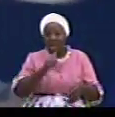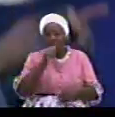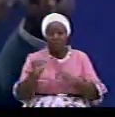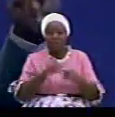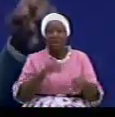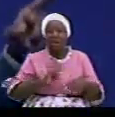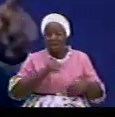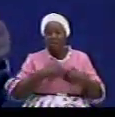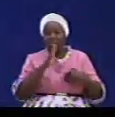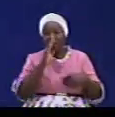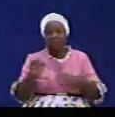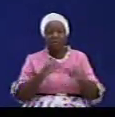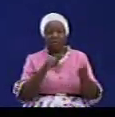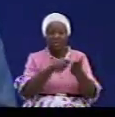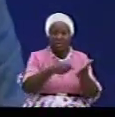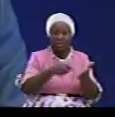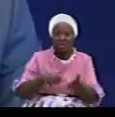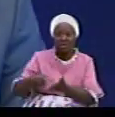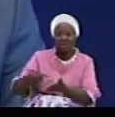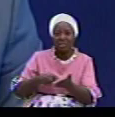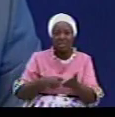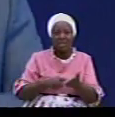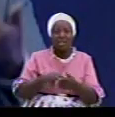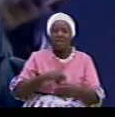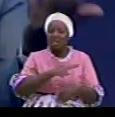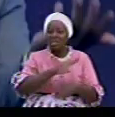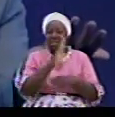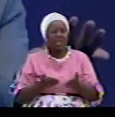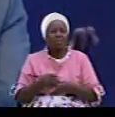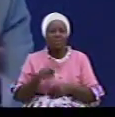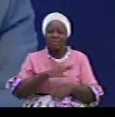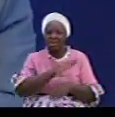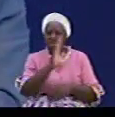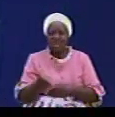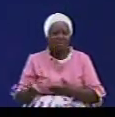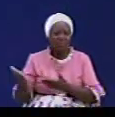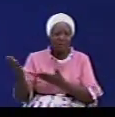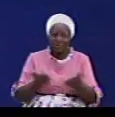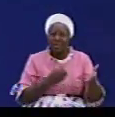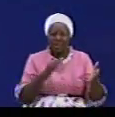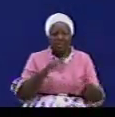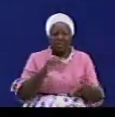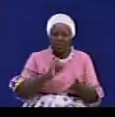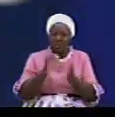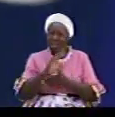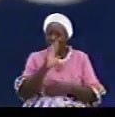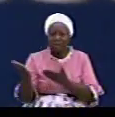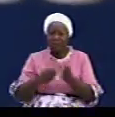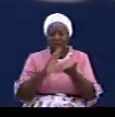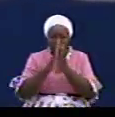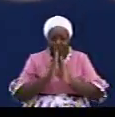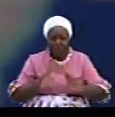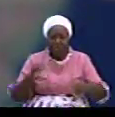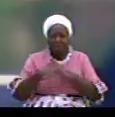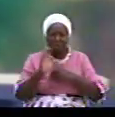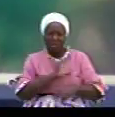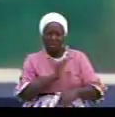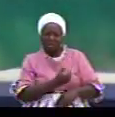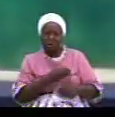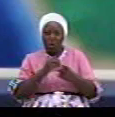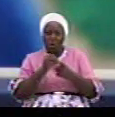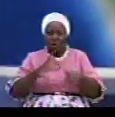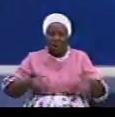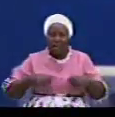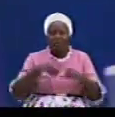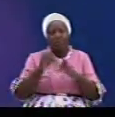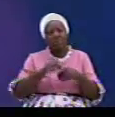this. It didn't bring peace in my soul, peace in my life, peace in the church, peace in the